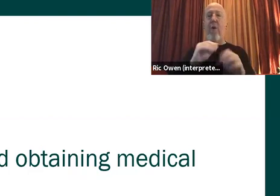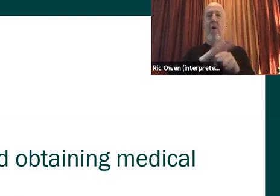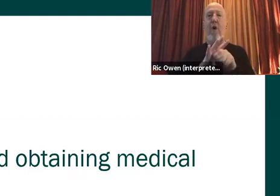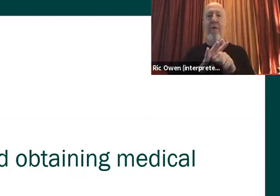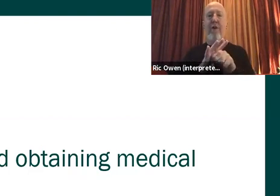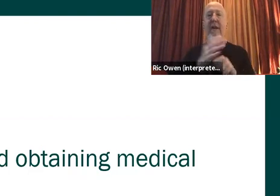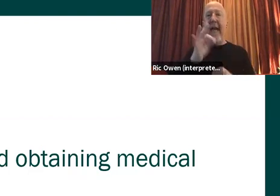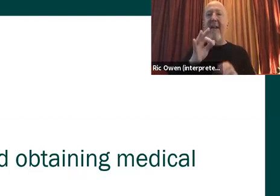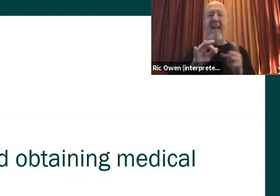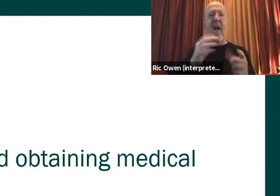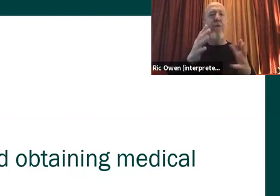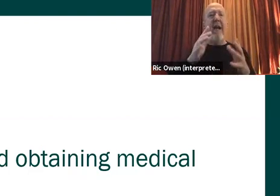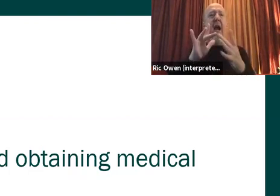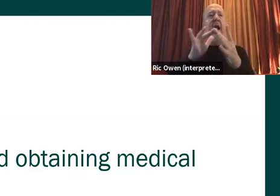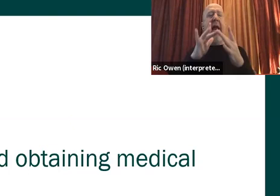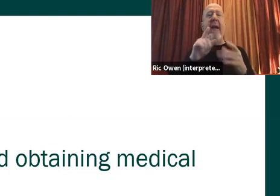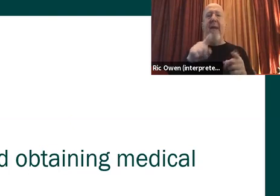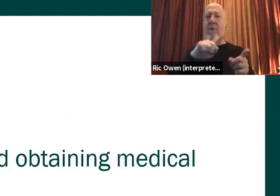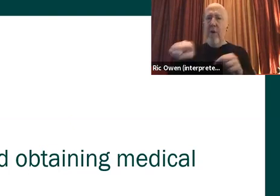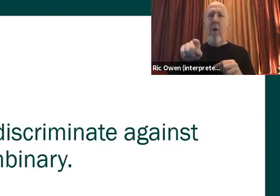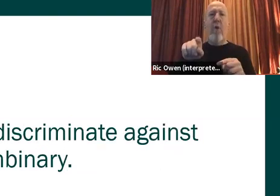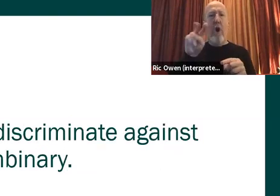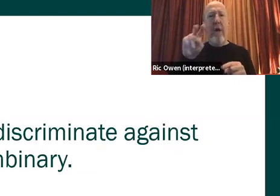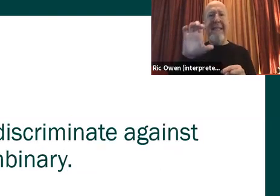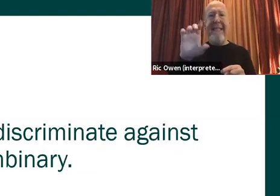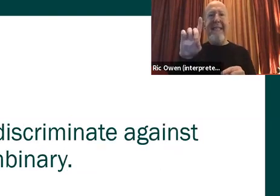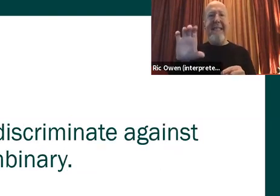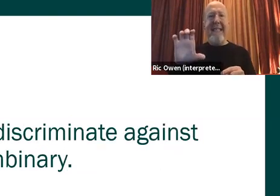trusted sources such as the CDC.